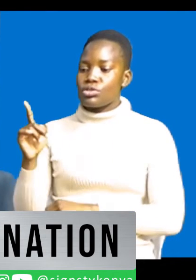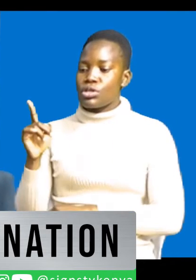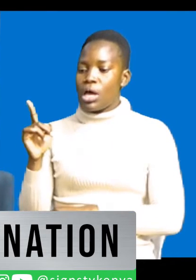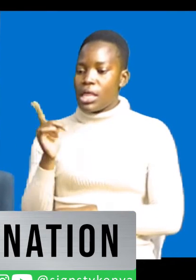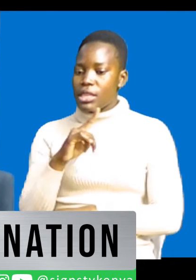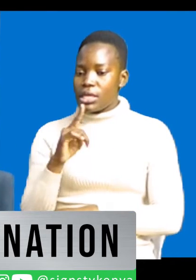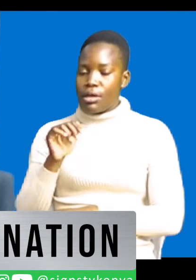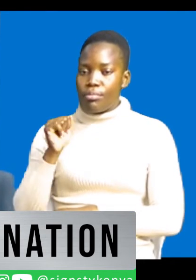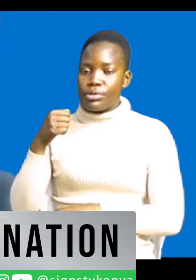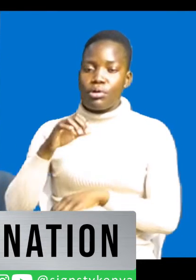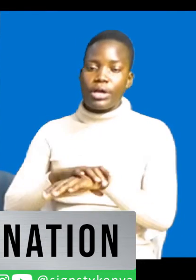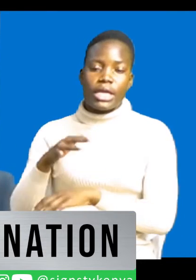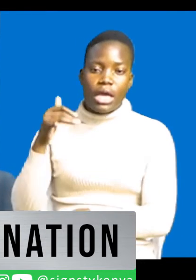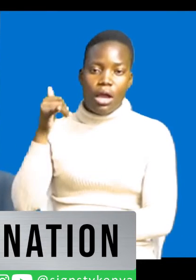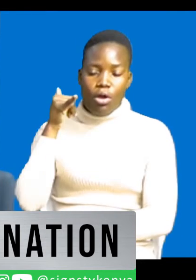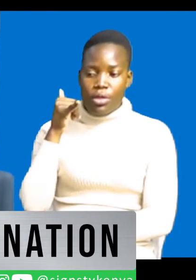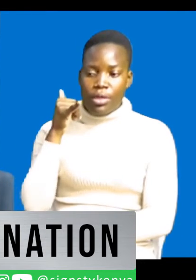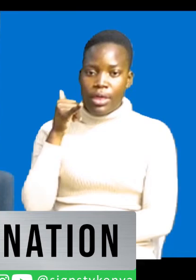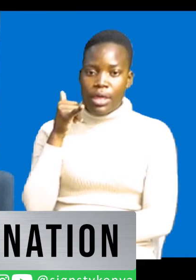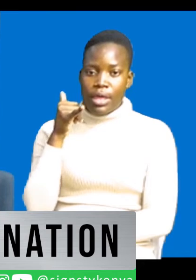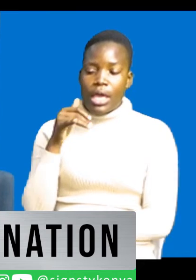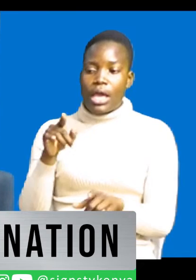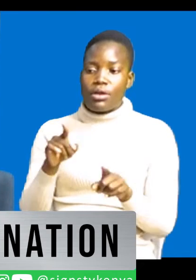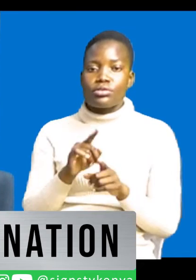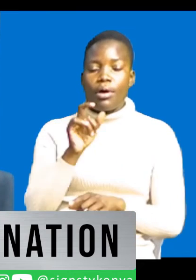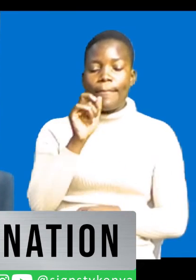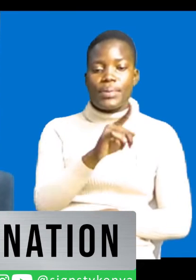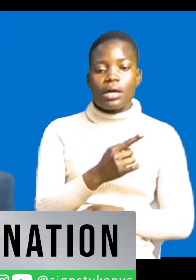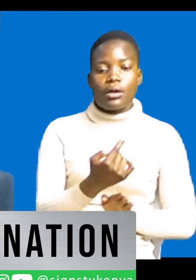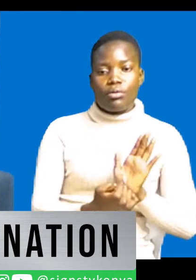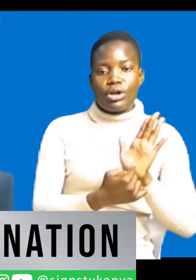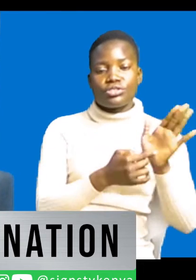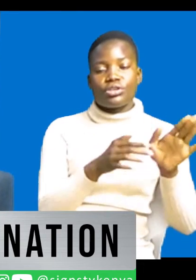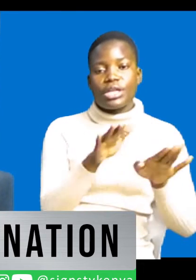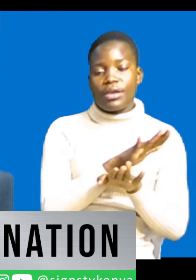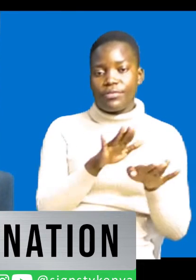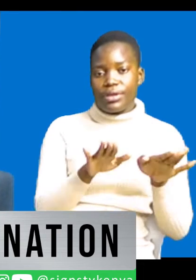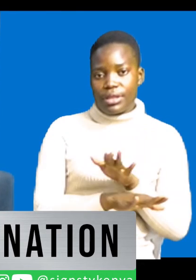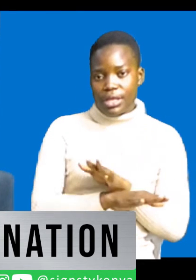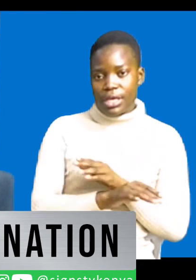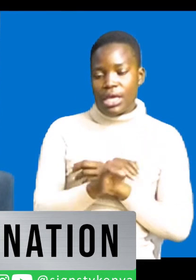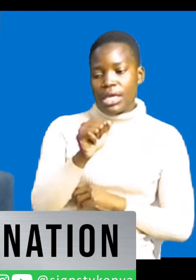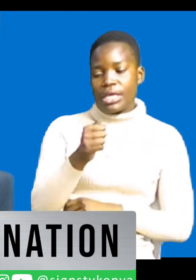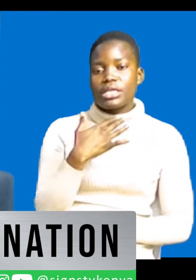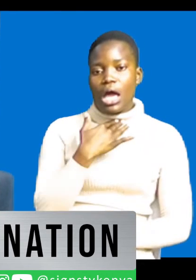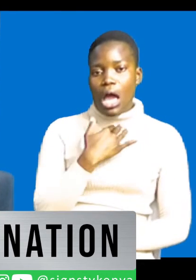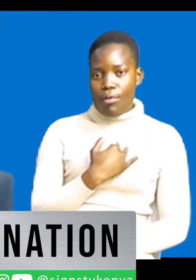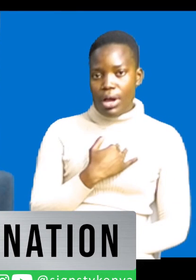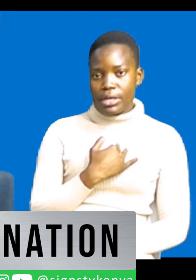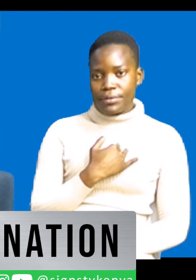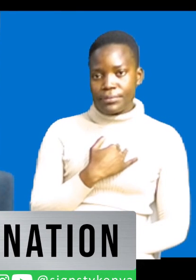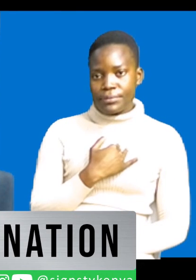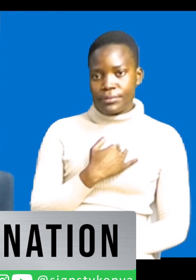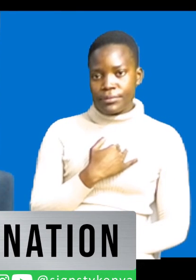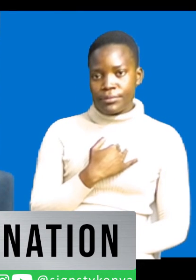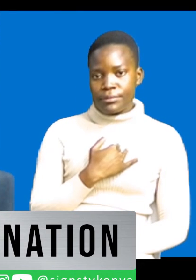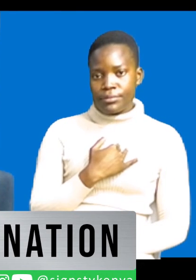receive a phone call. Yes. In fact, messages were shown, everything. By the as much as I want